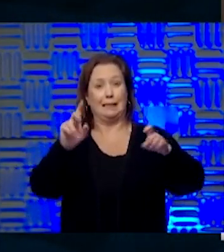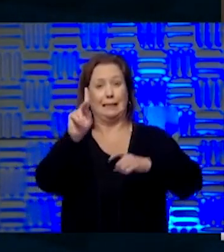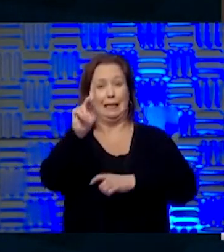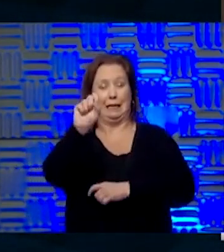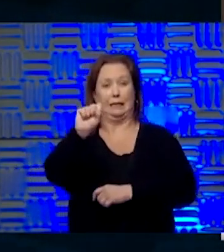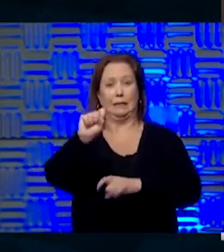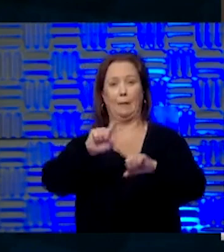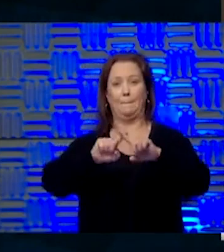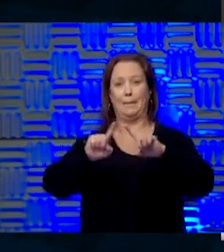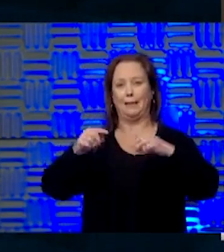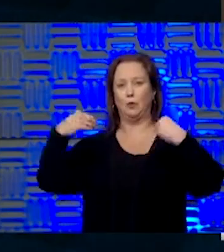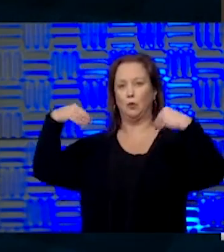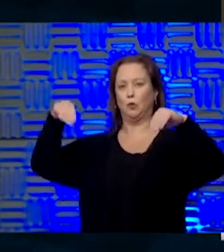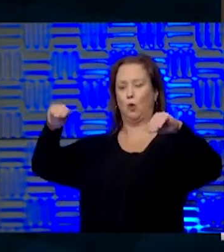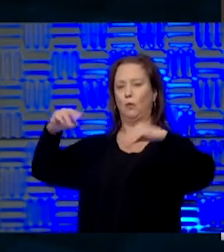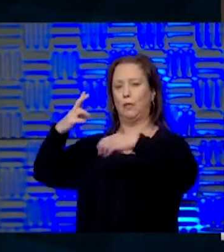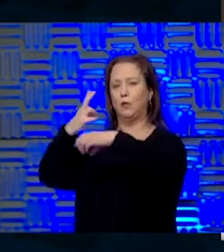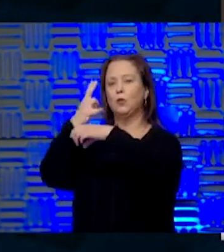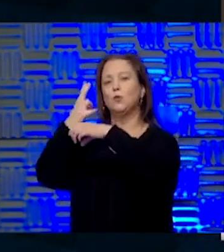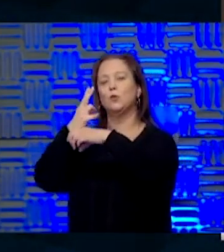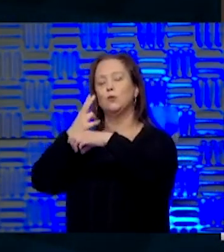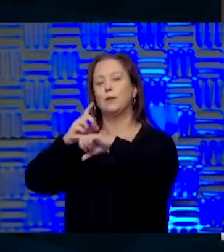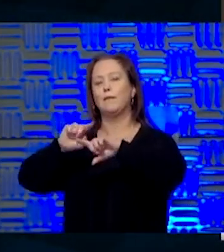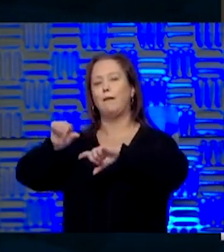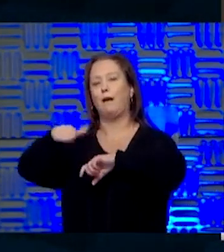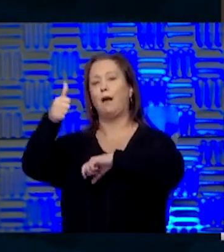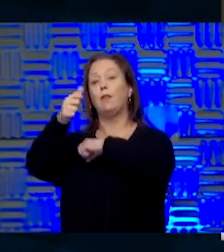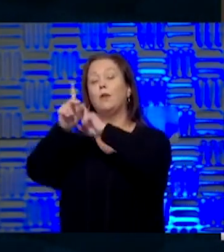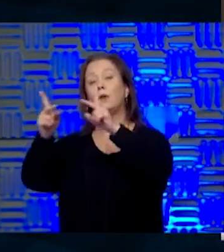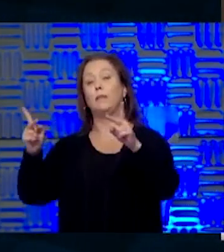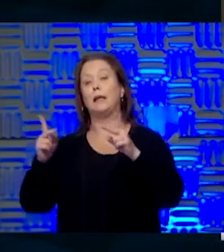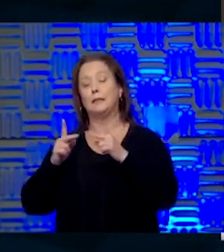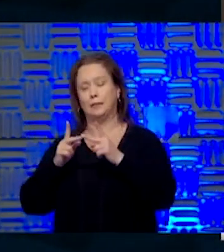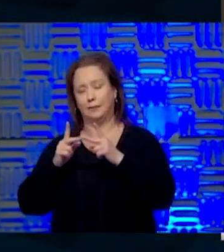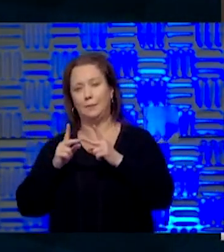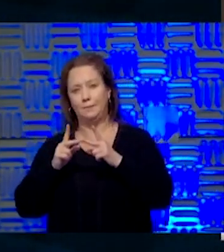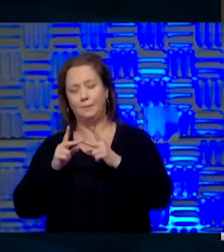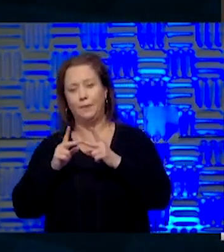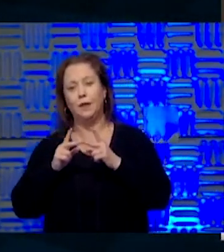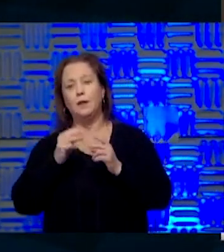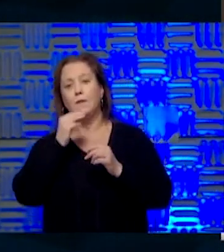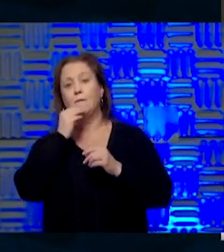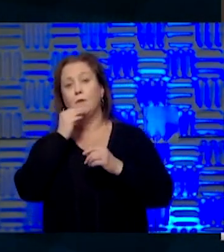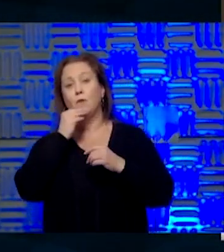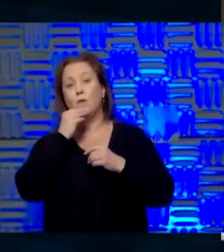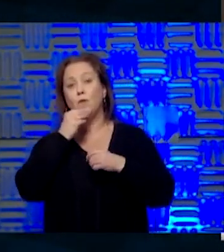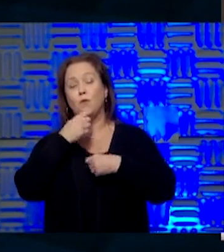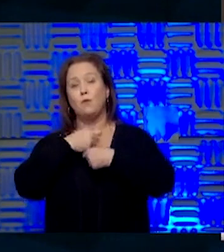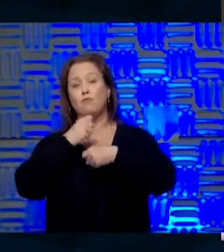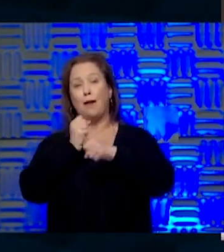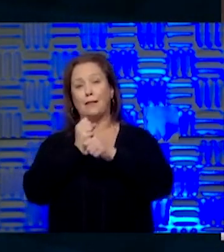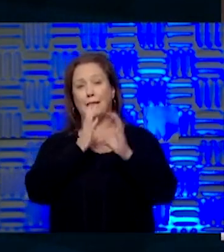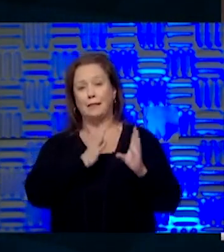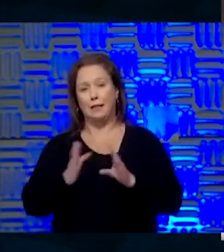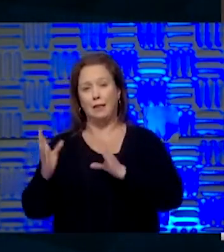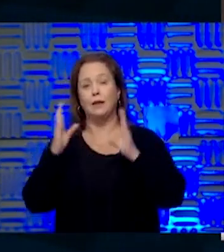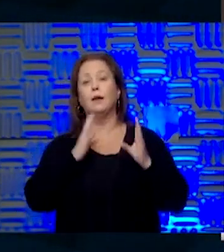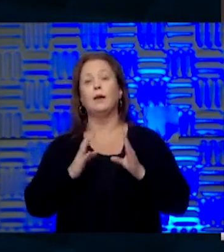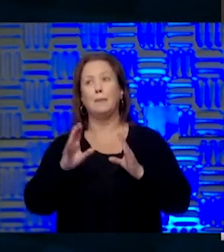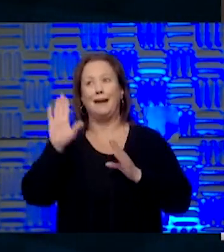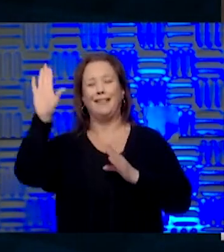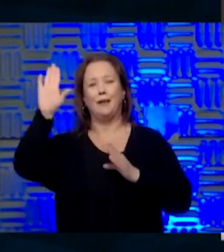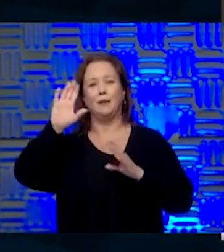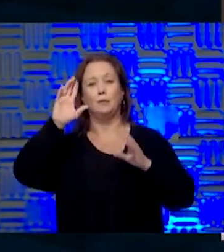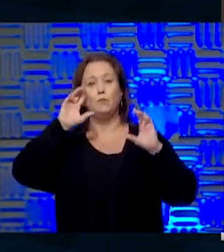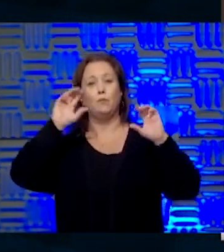being sold and utilized elsewhere. The designation of food processing by the executive order allowed us to get more tests